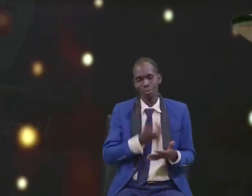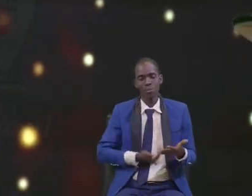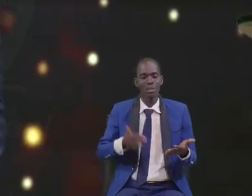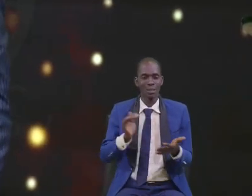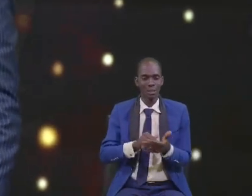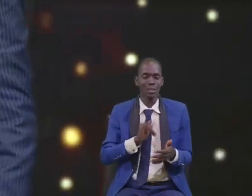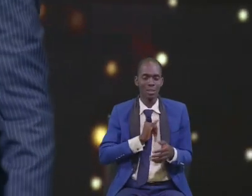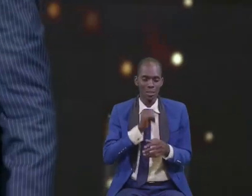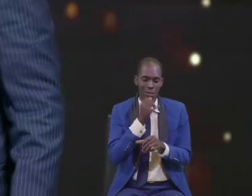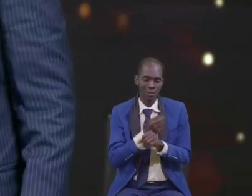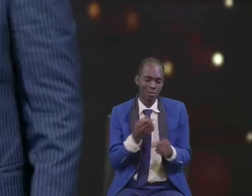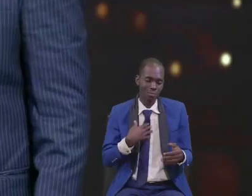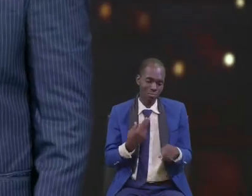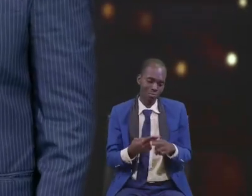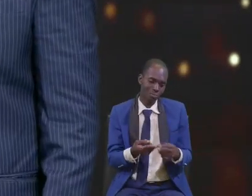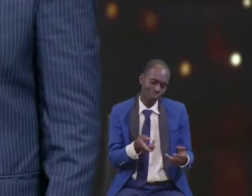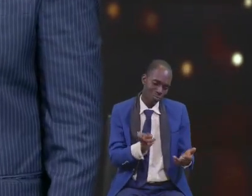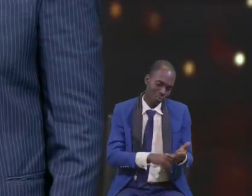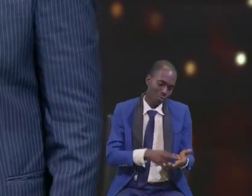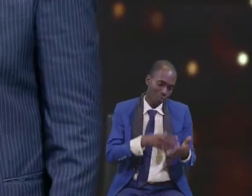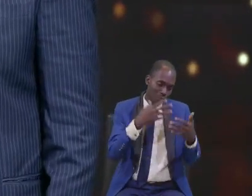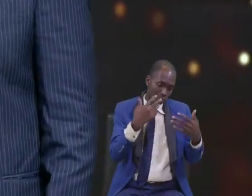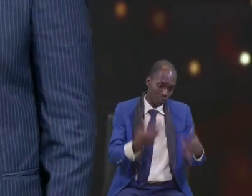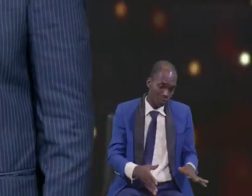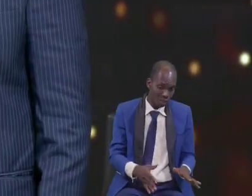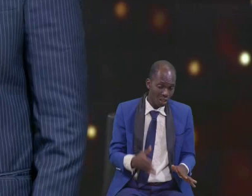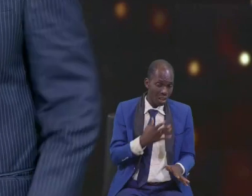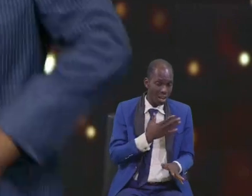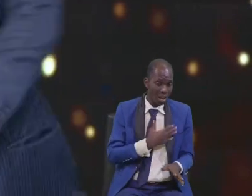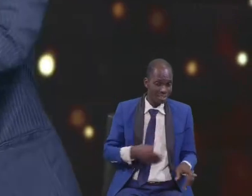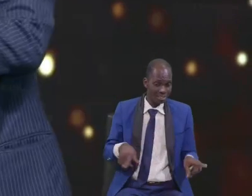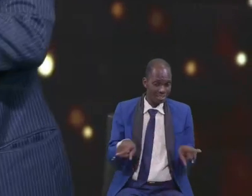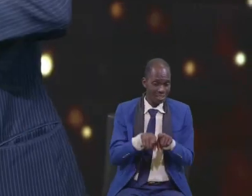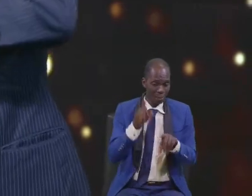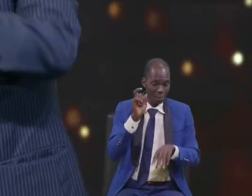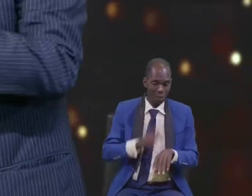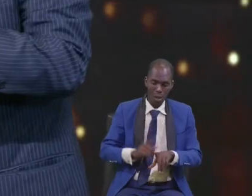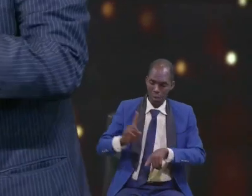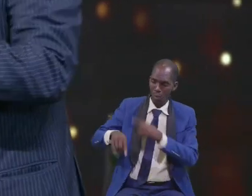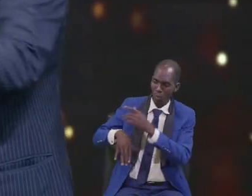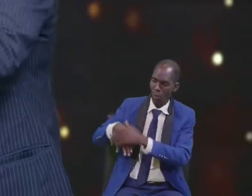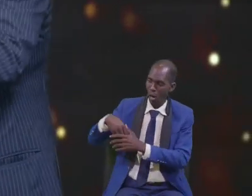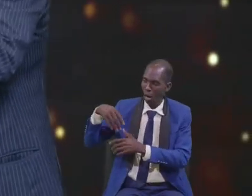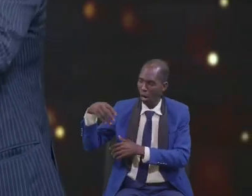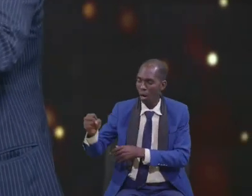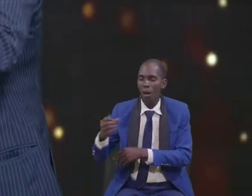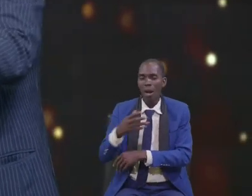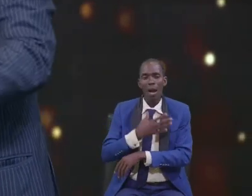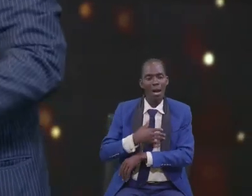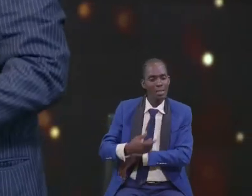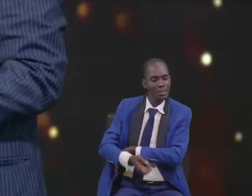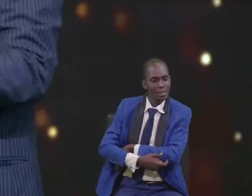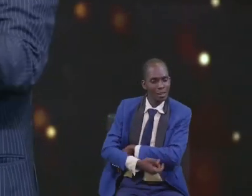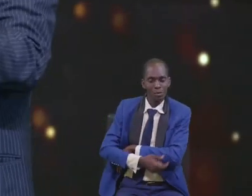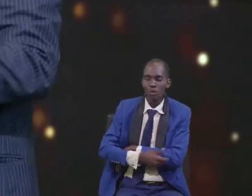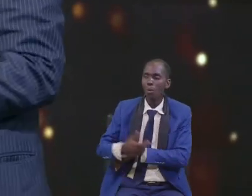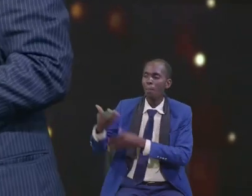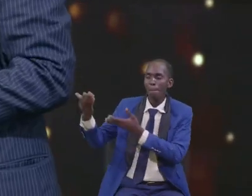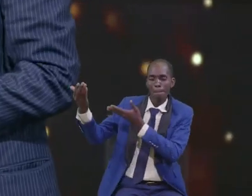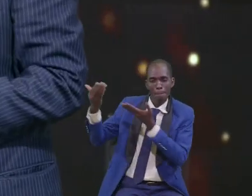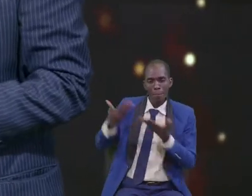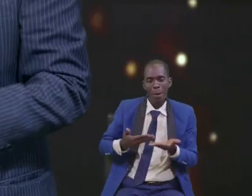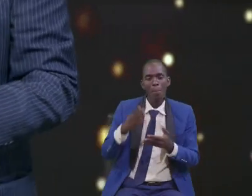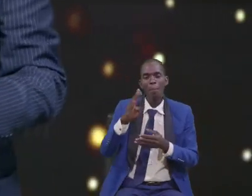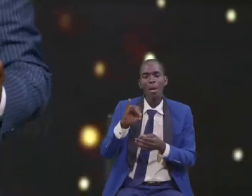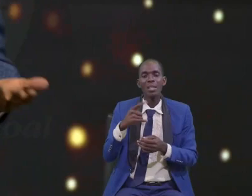I'm born again, and then they go out, the same temptations come from the people who want them to smoke marijuana or